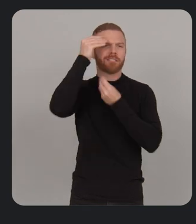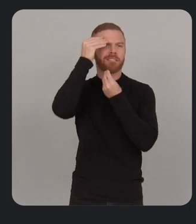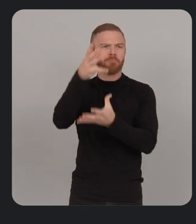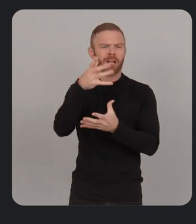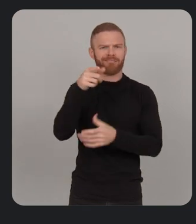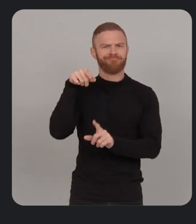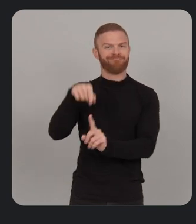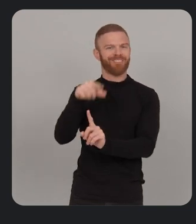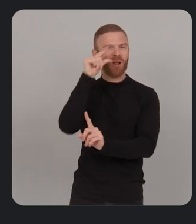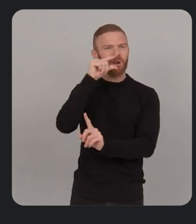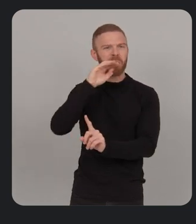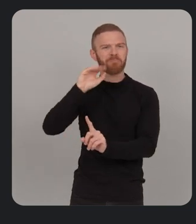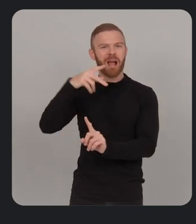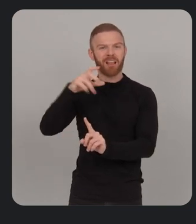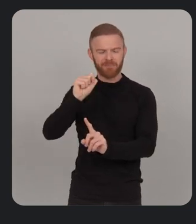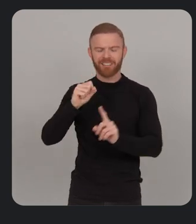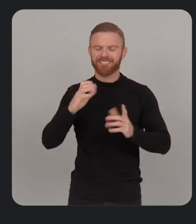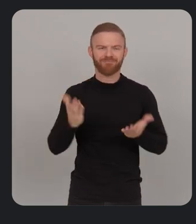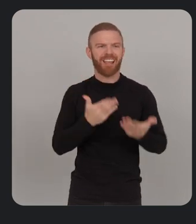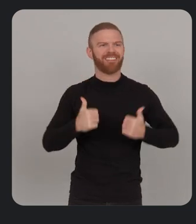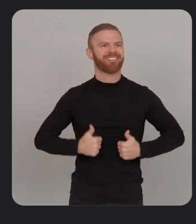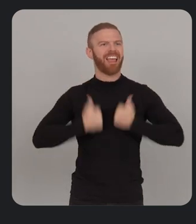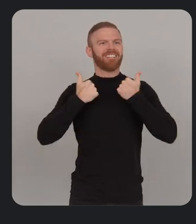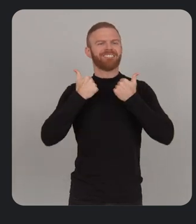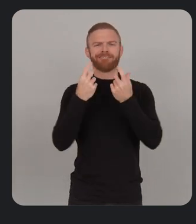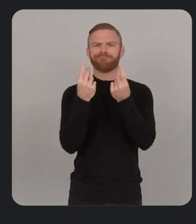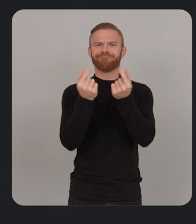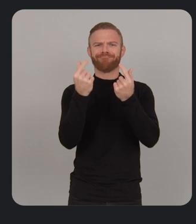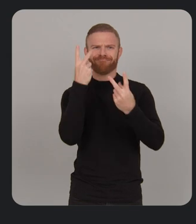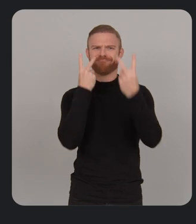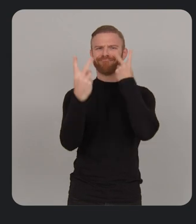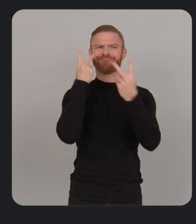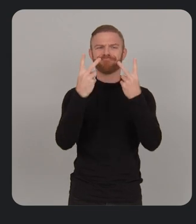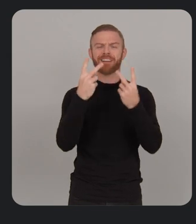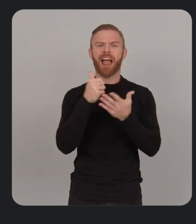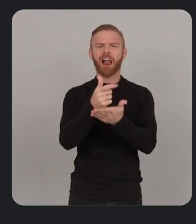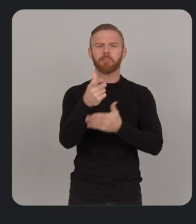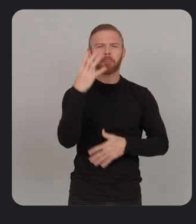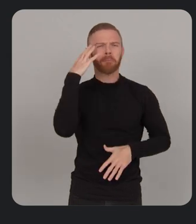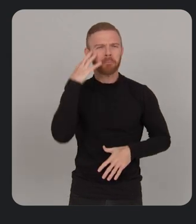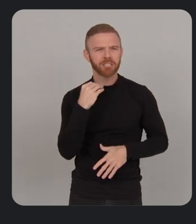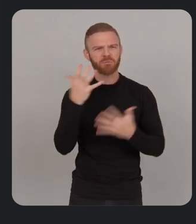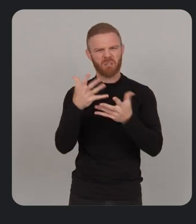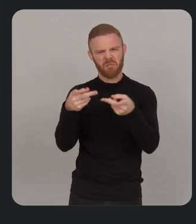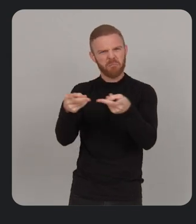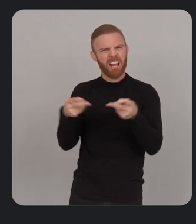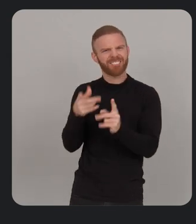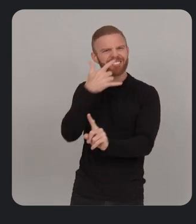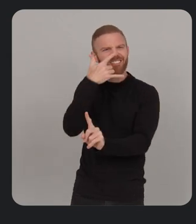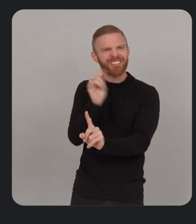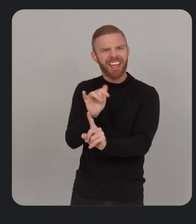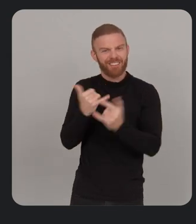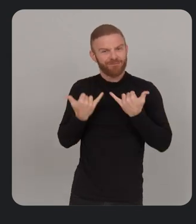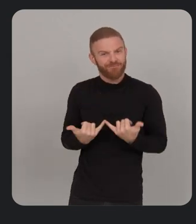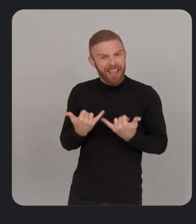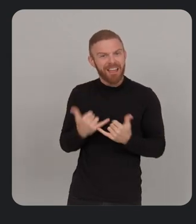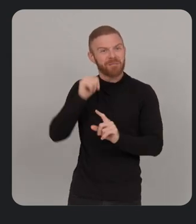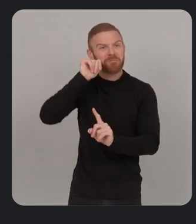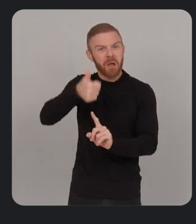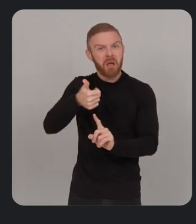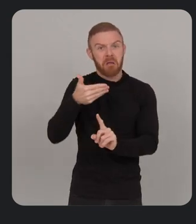and brings it to life in an immediate and highly visual way. Helping you experience what a place will be like today,